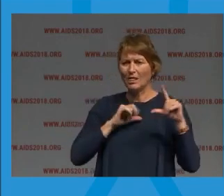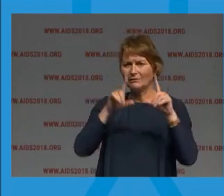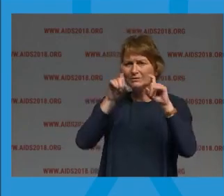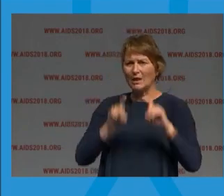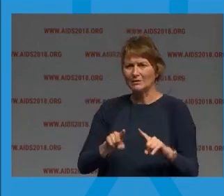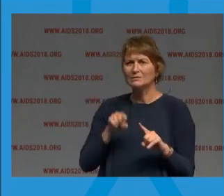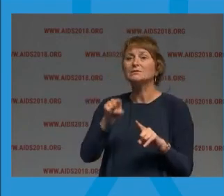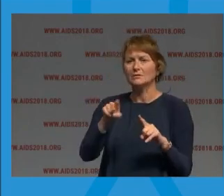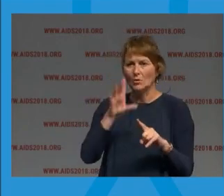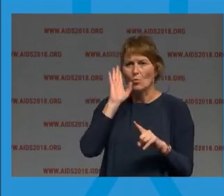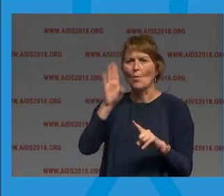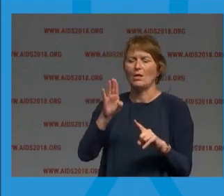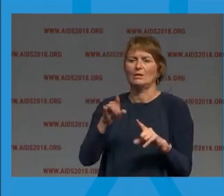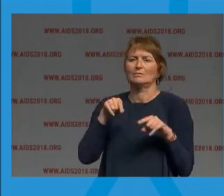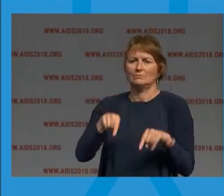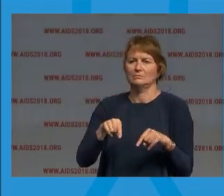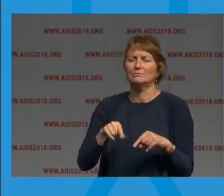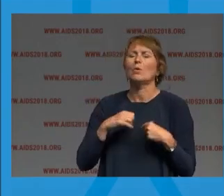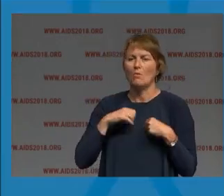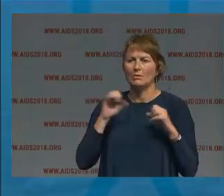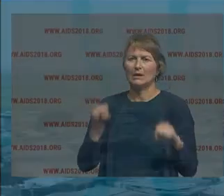Selfie.